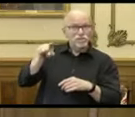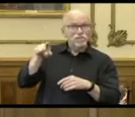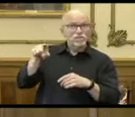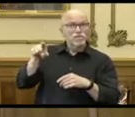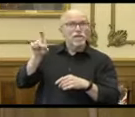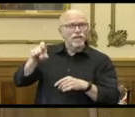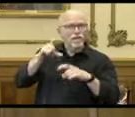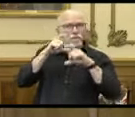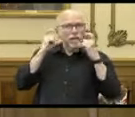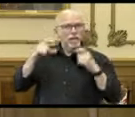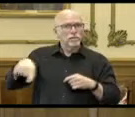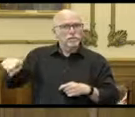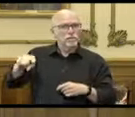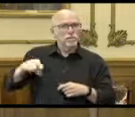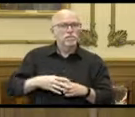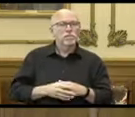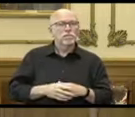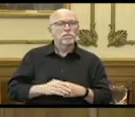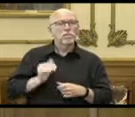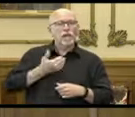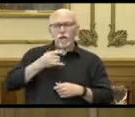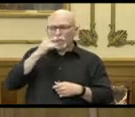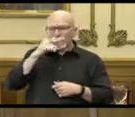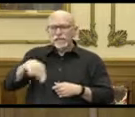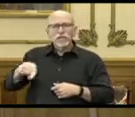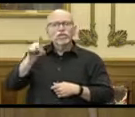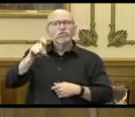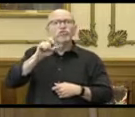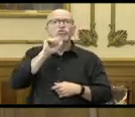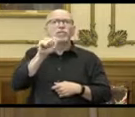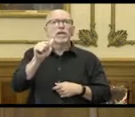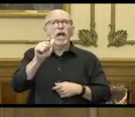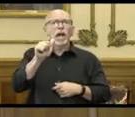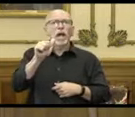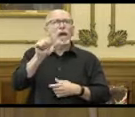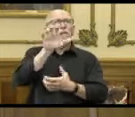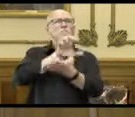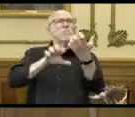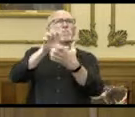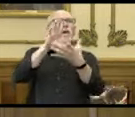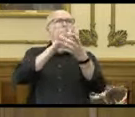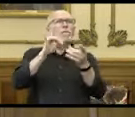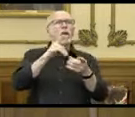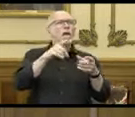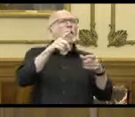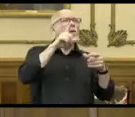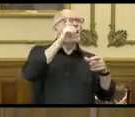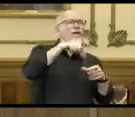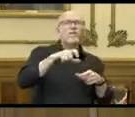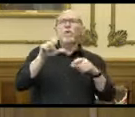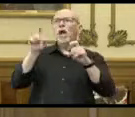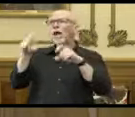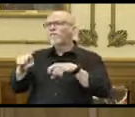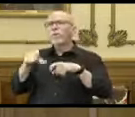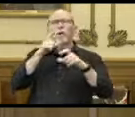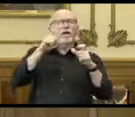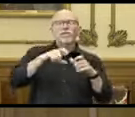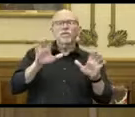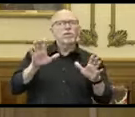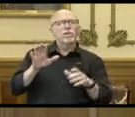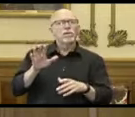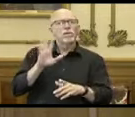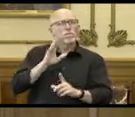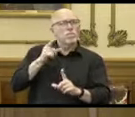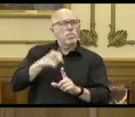up. And our kids should not be getting mixed messages throughout the day. When they leave